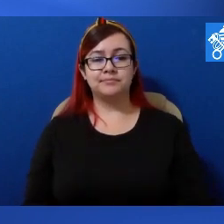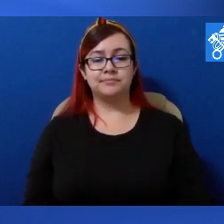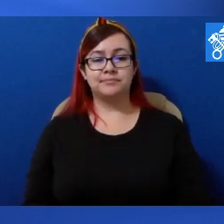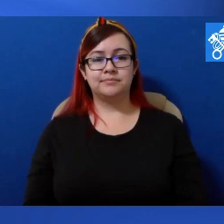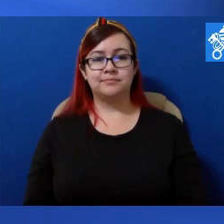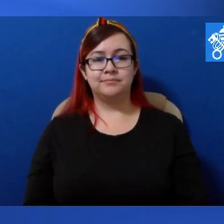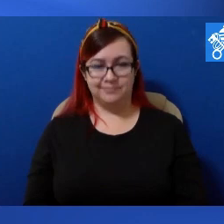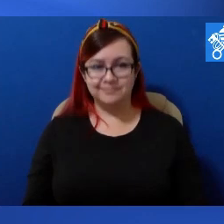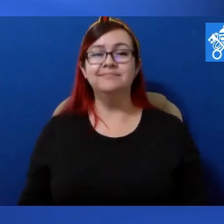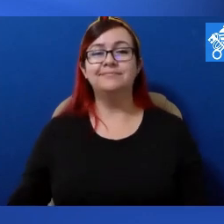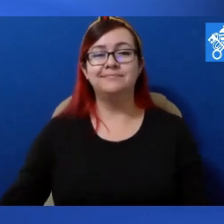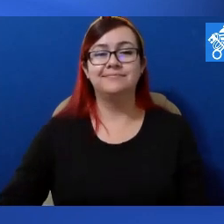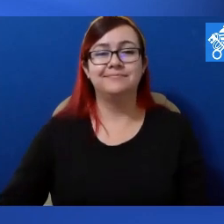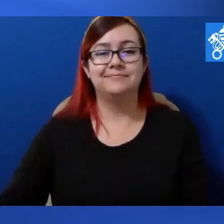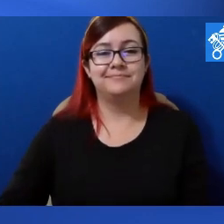pilgrims.